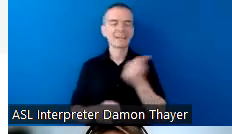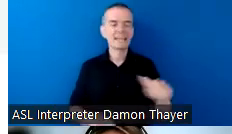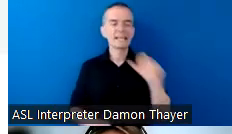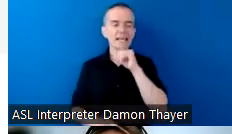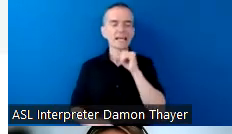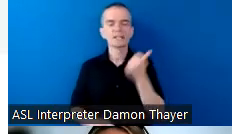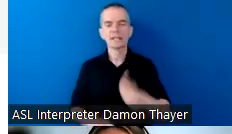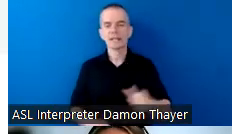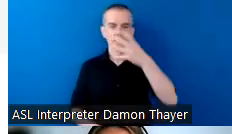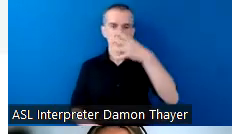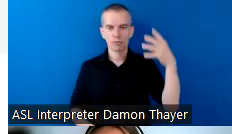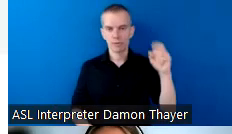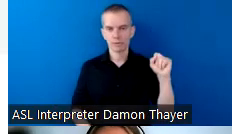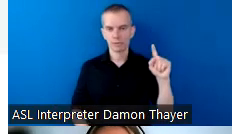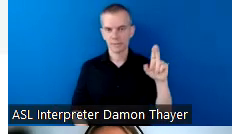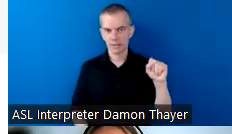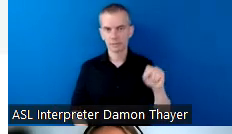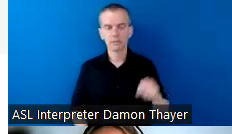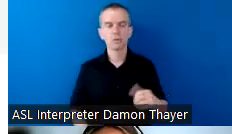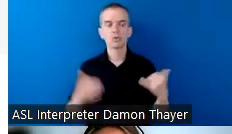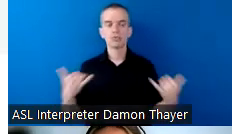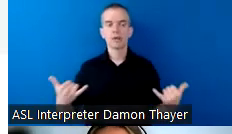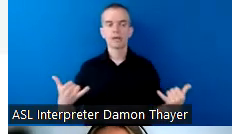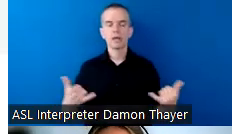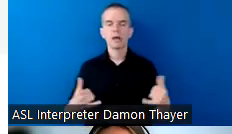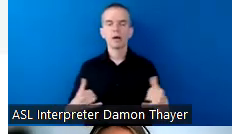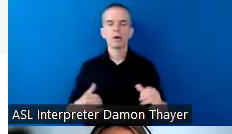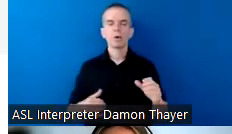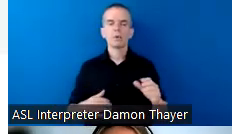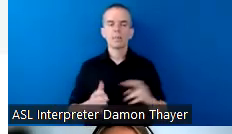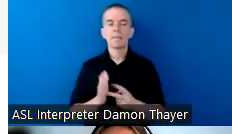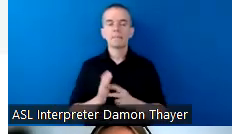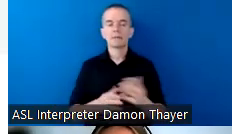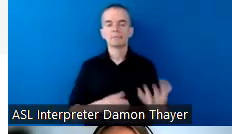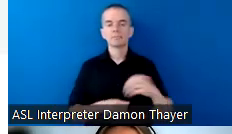immigration status. Right now, this is approximately